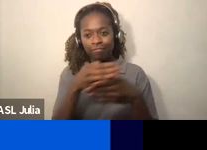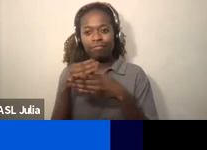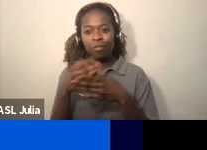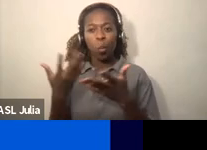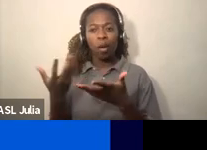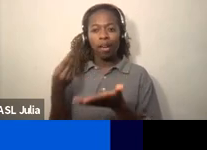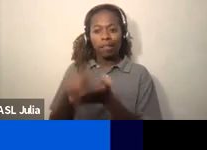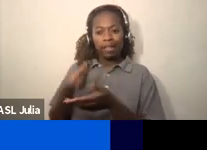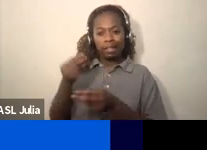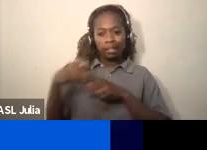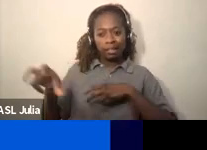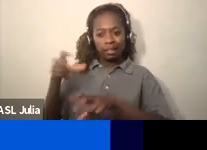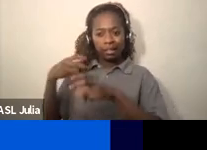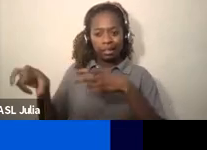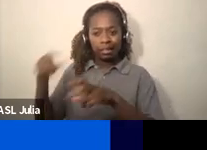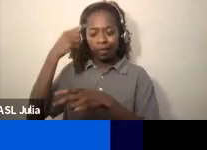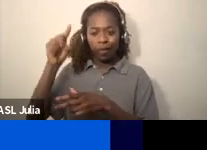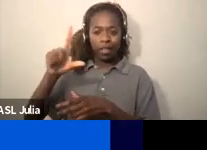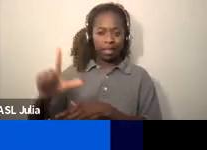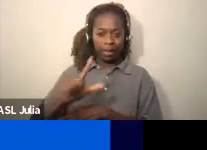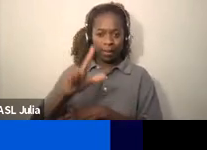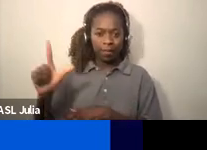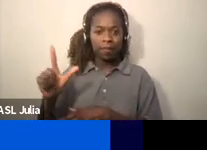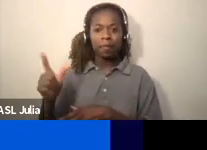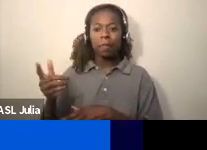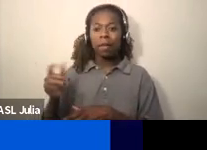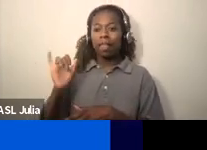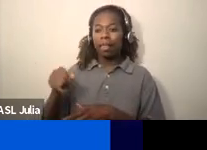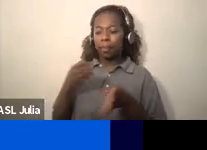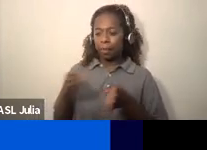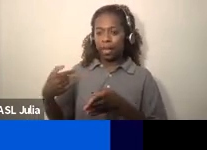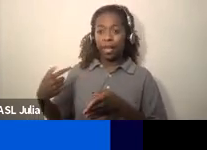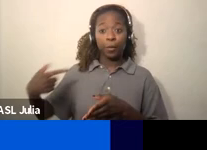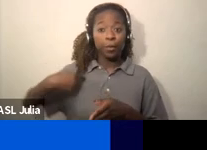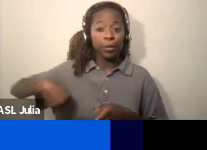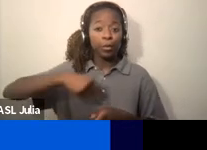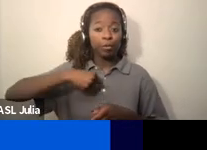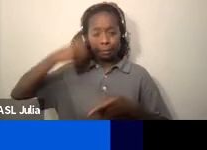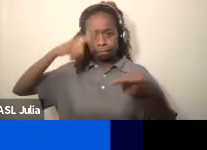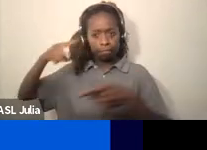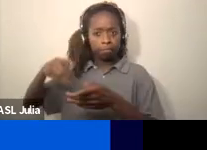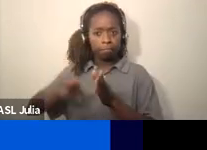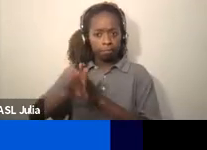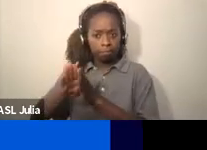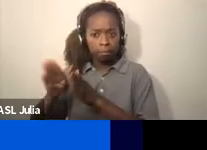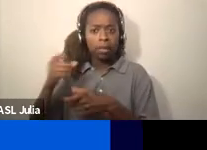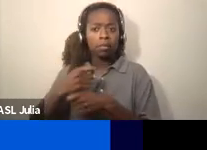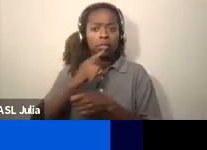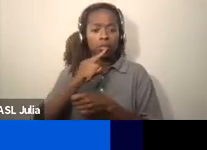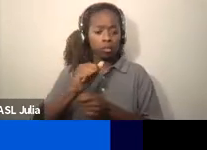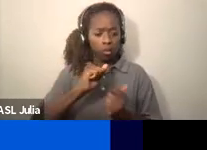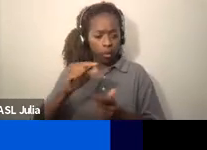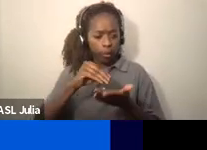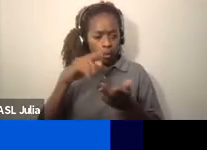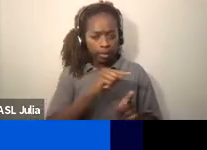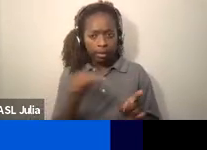district and esser and the collaborative plan that we have developed to ensure that all students in boston have consistent access to